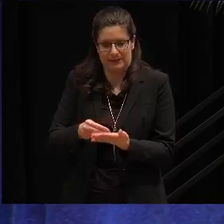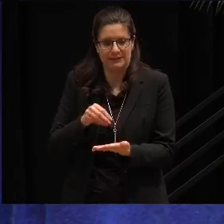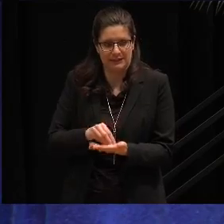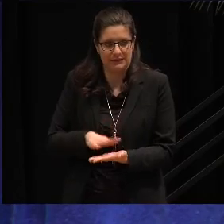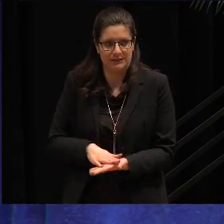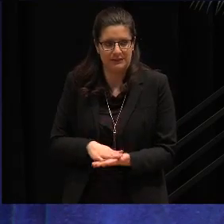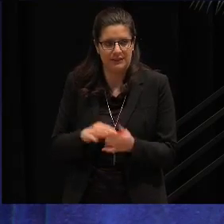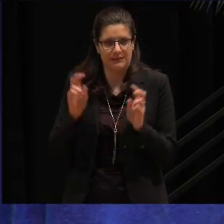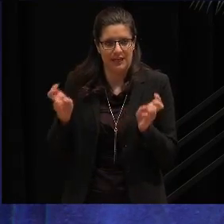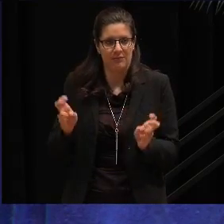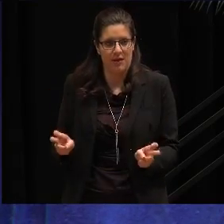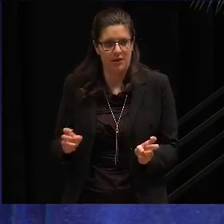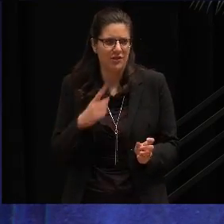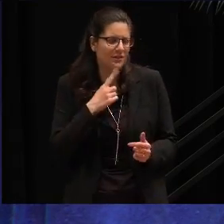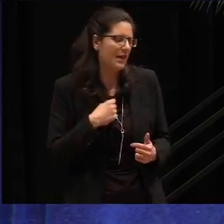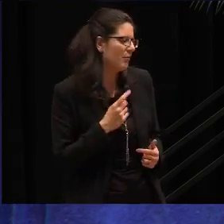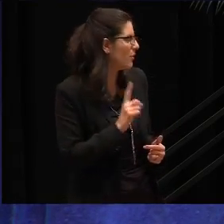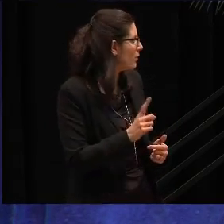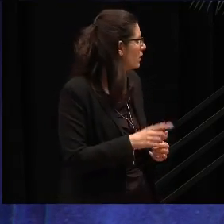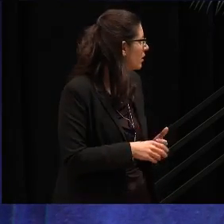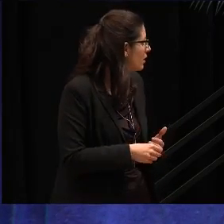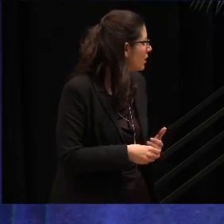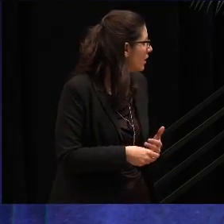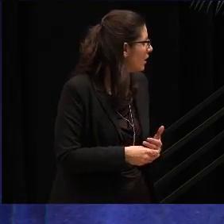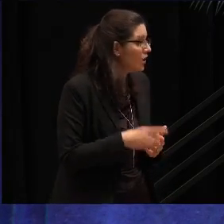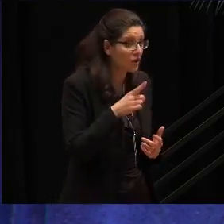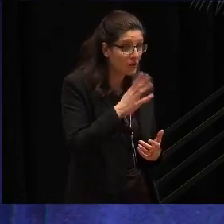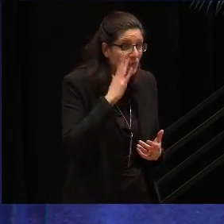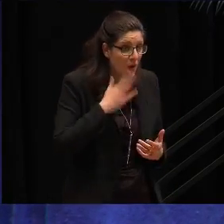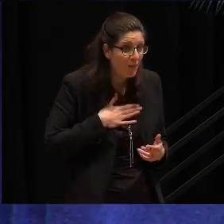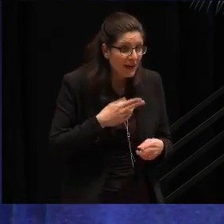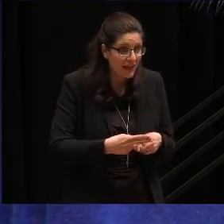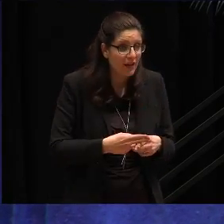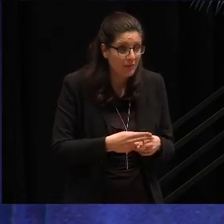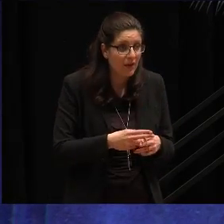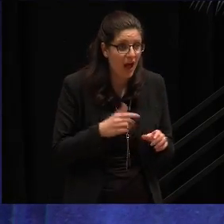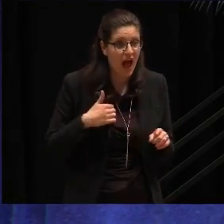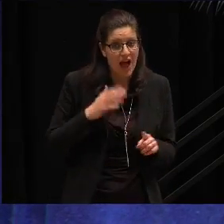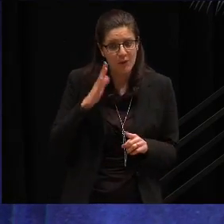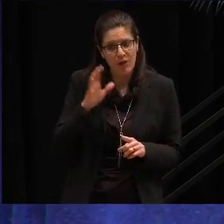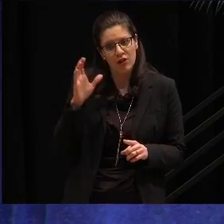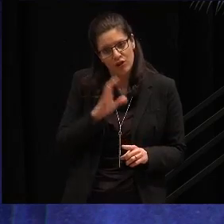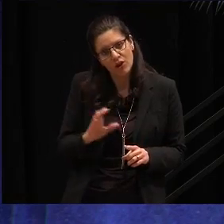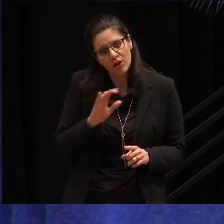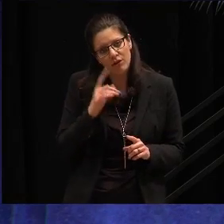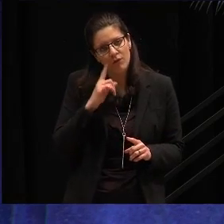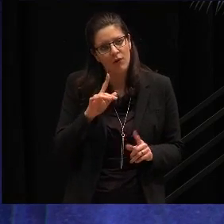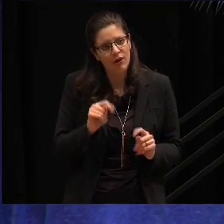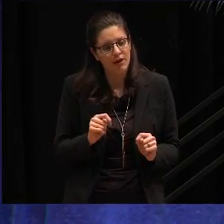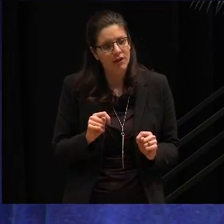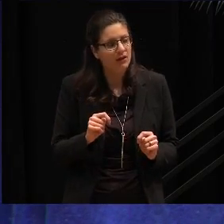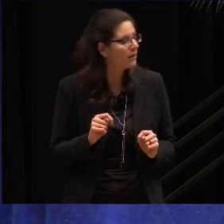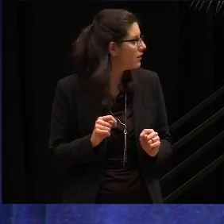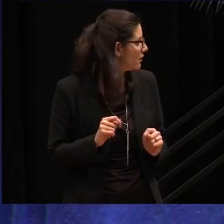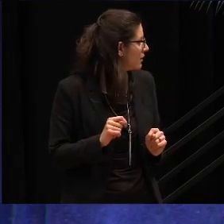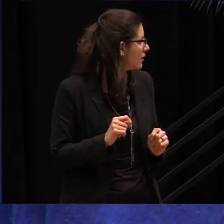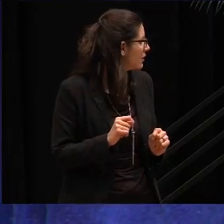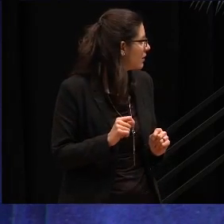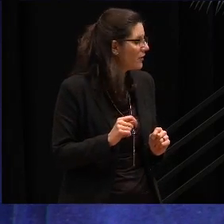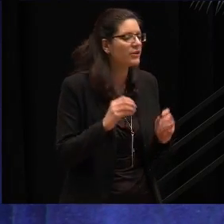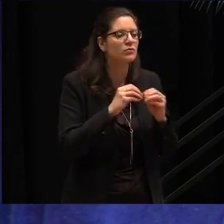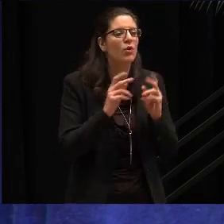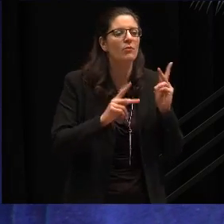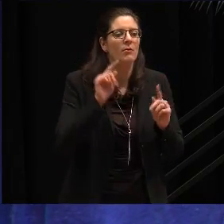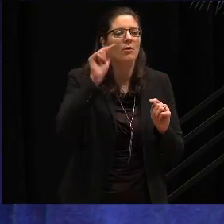I'd be happy for you to point us in the direction. Sure, you have my name. It would be great. Well, we'll look for it. But great. Sir, let's go to. We've got a couple of